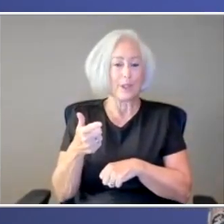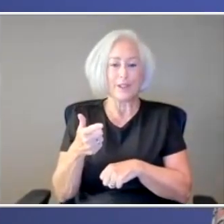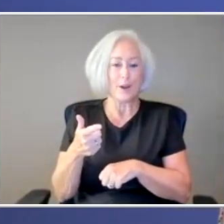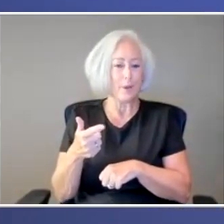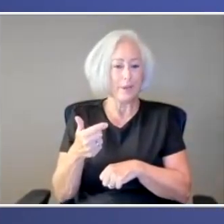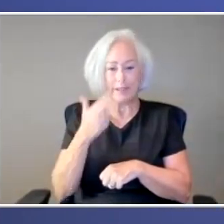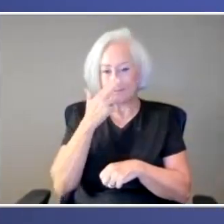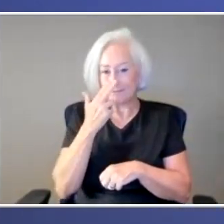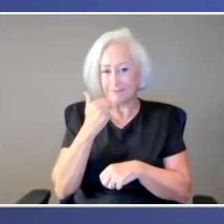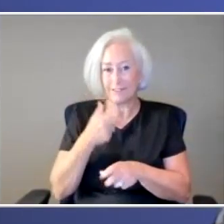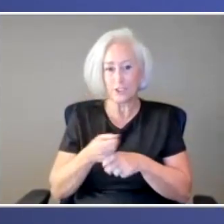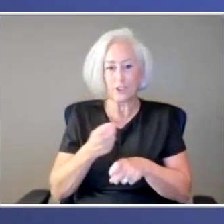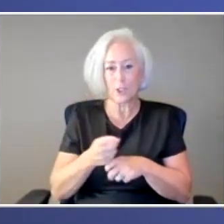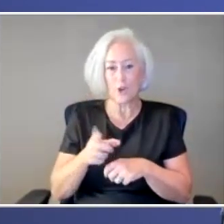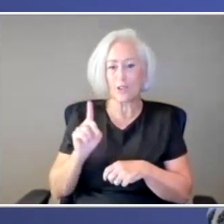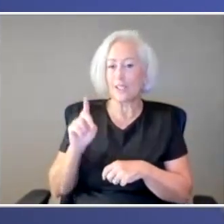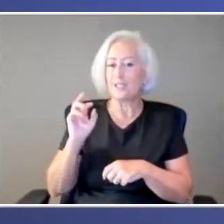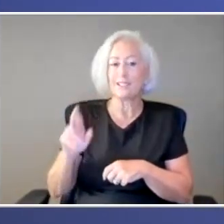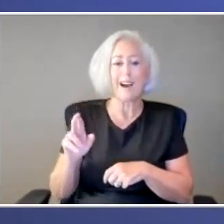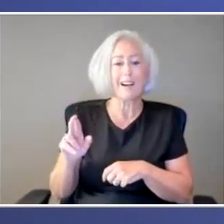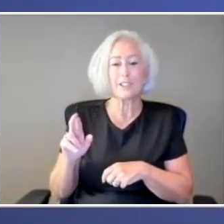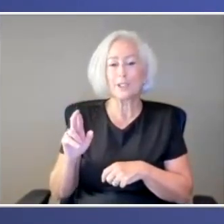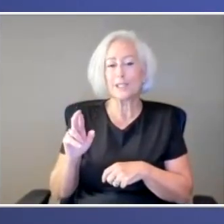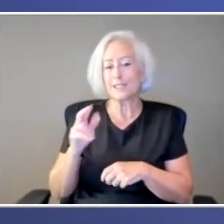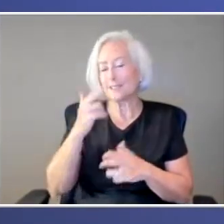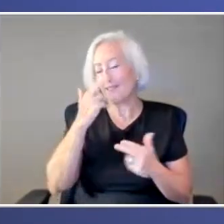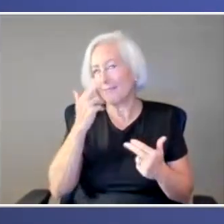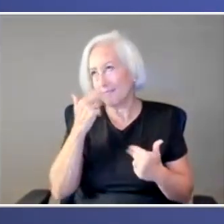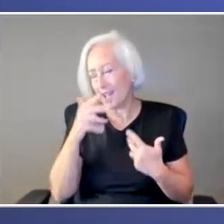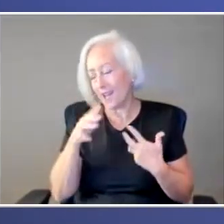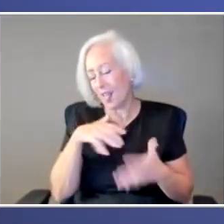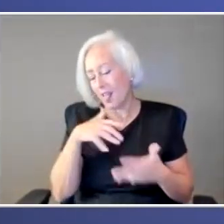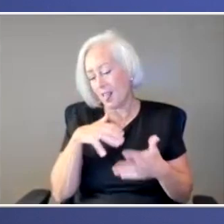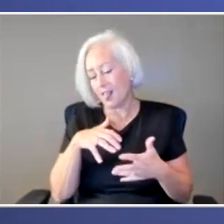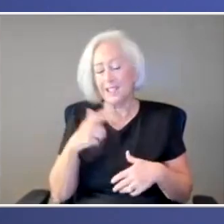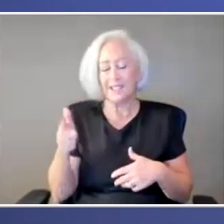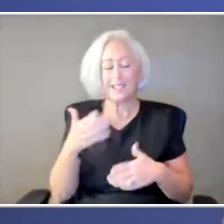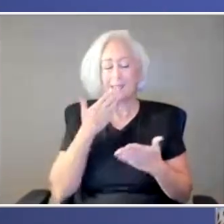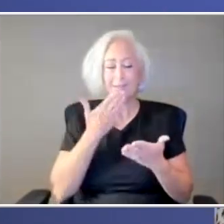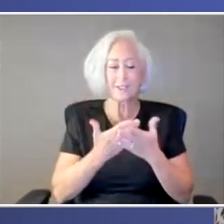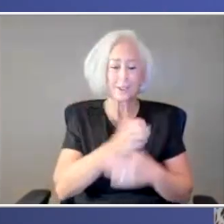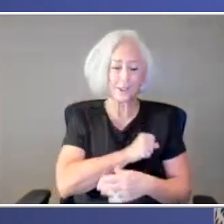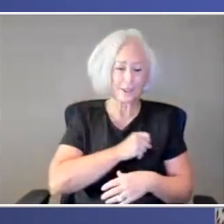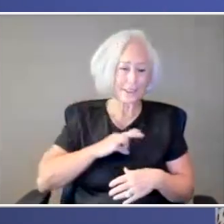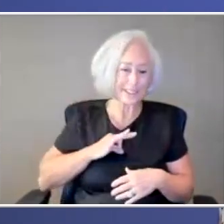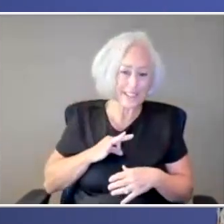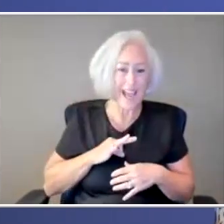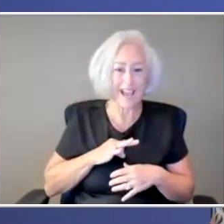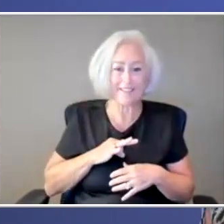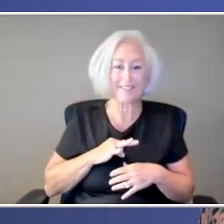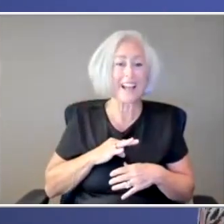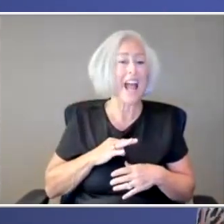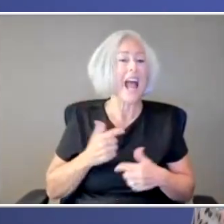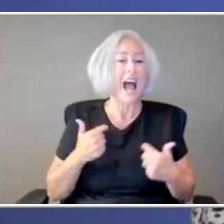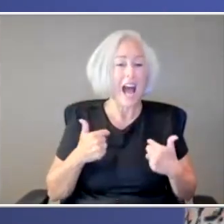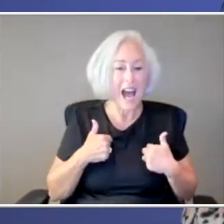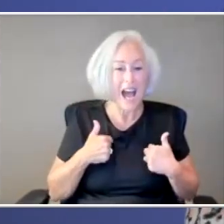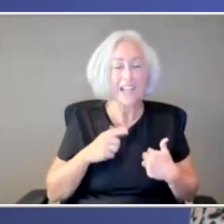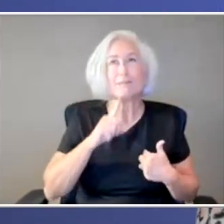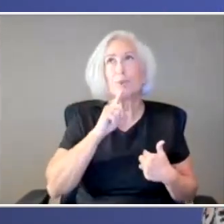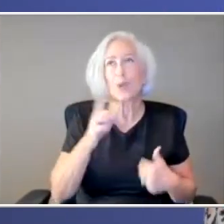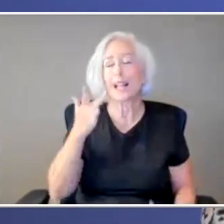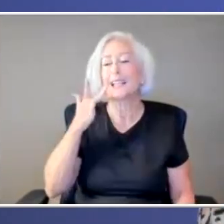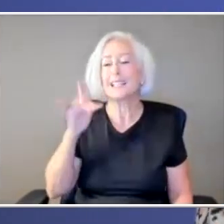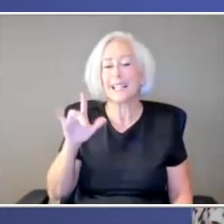riot. He's just so funny, and he's got great staff, and I got really lucky that I found a